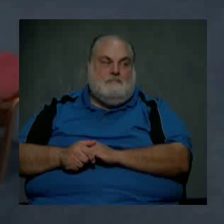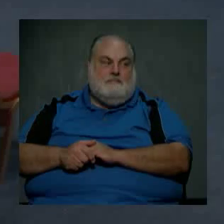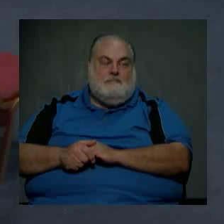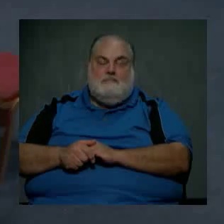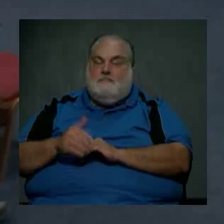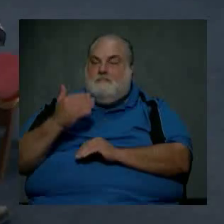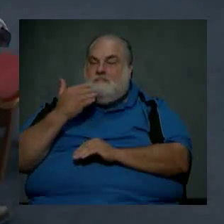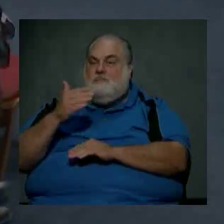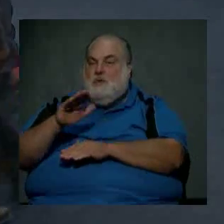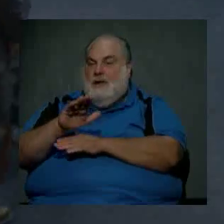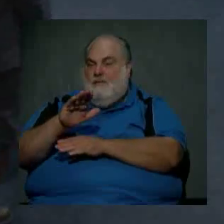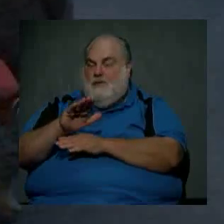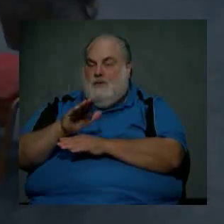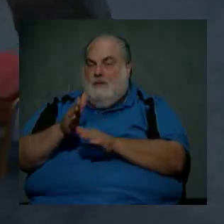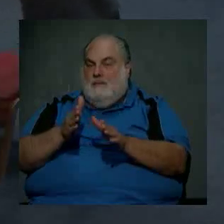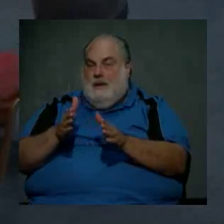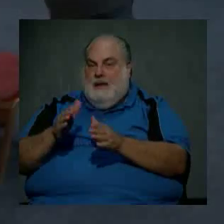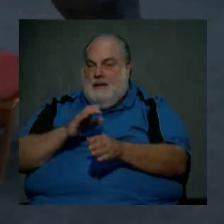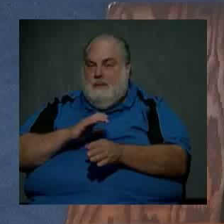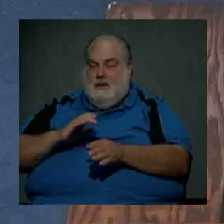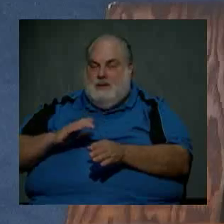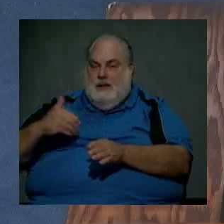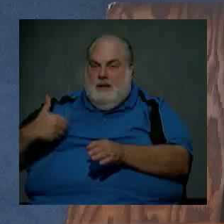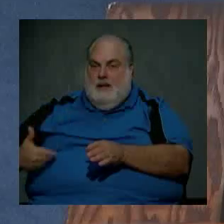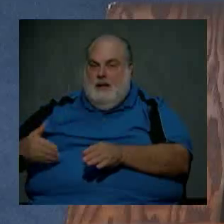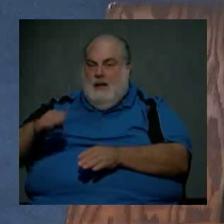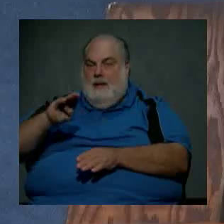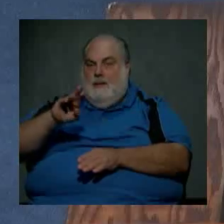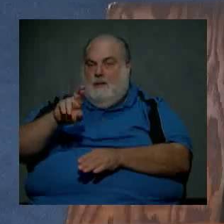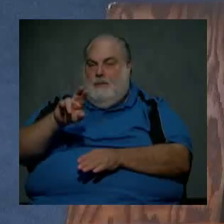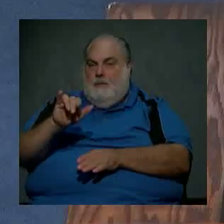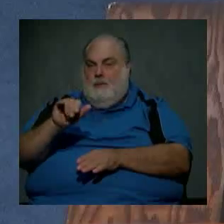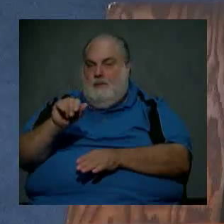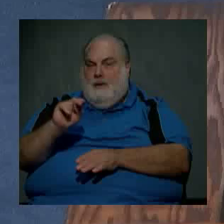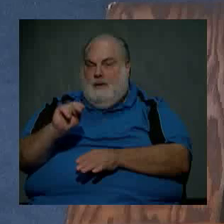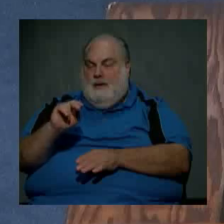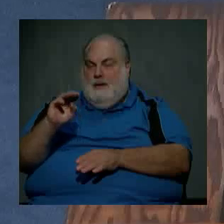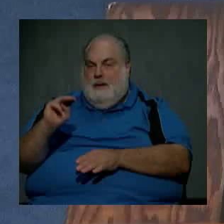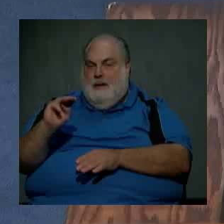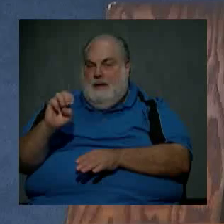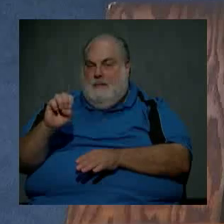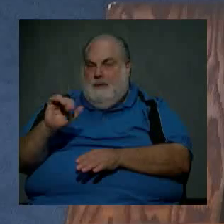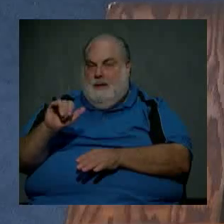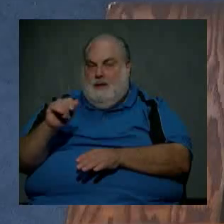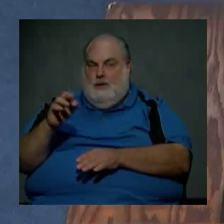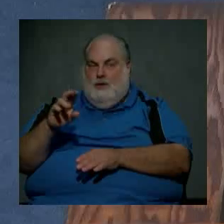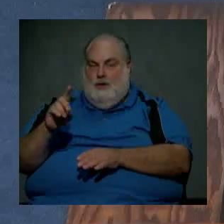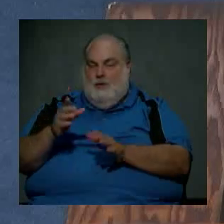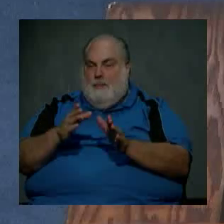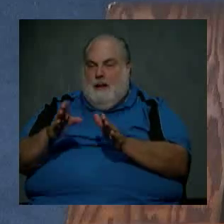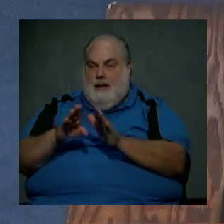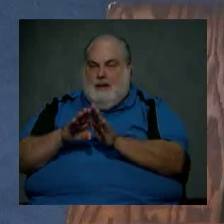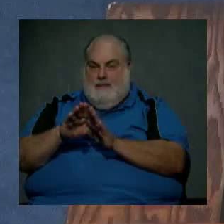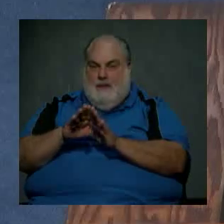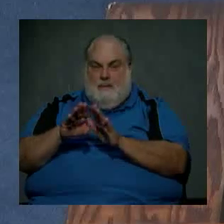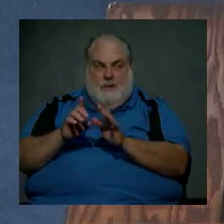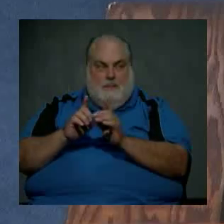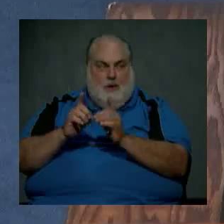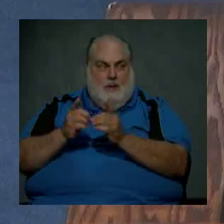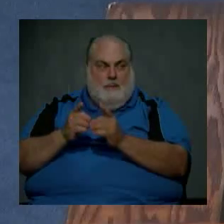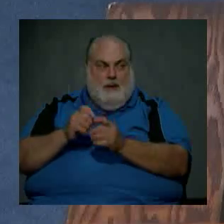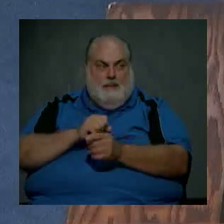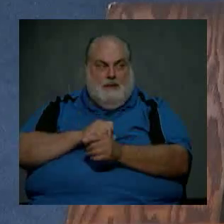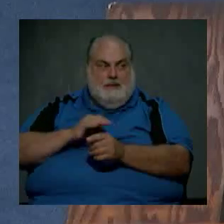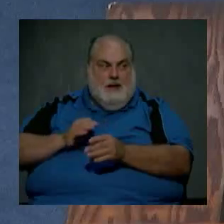Good afternoon, members of the Planning Commission. My name is Brian Minyard. I'm with the Planning and Development Department. I'm the